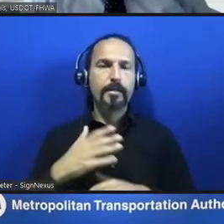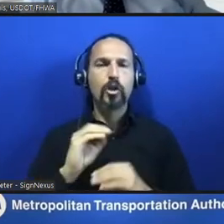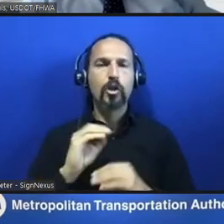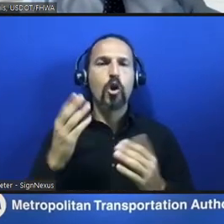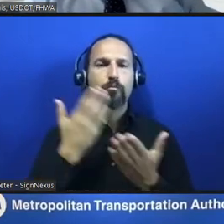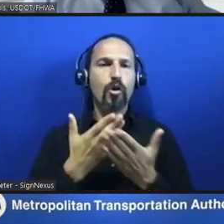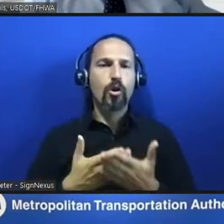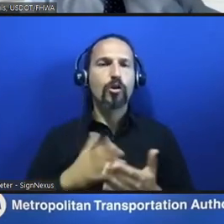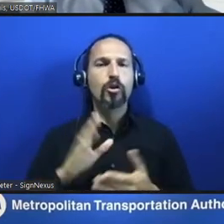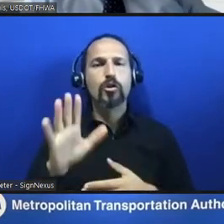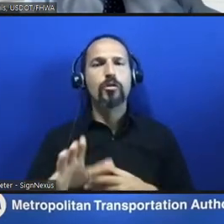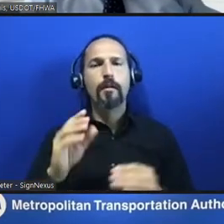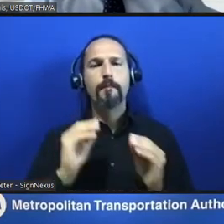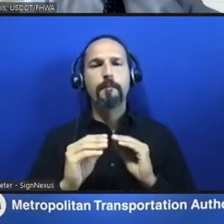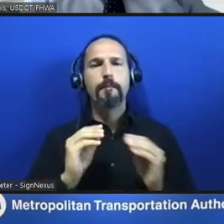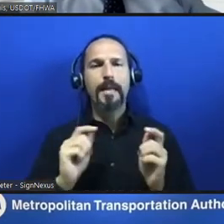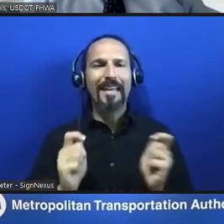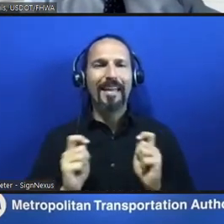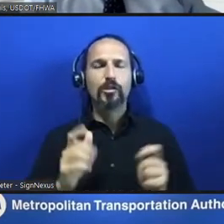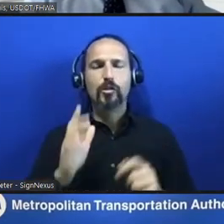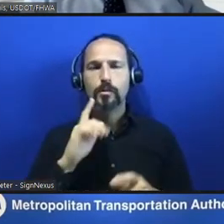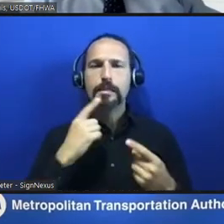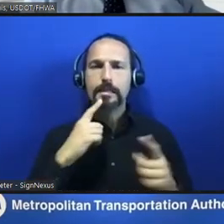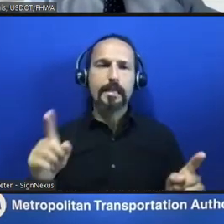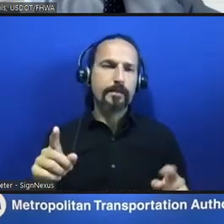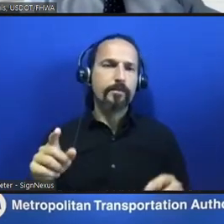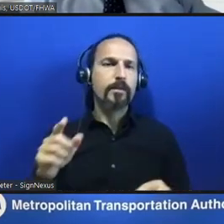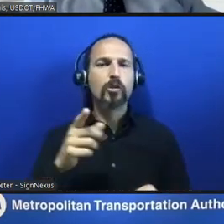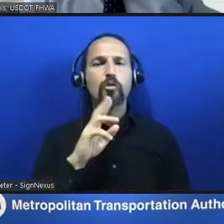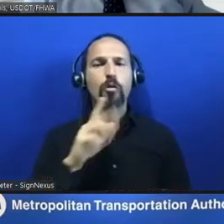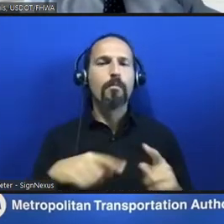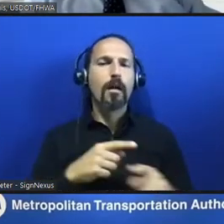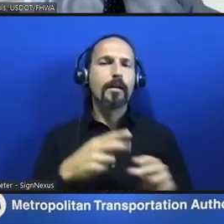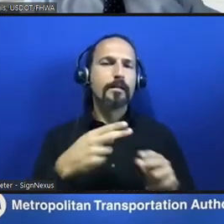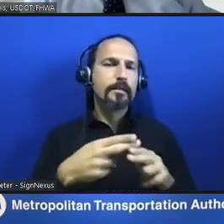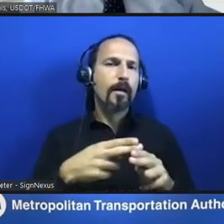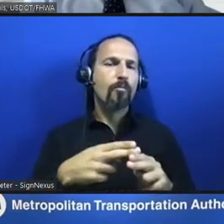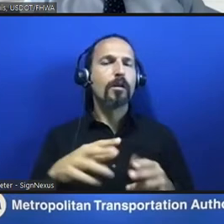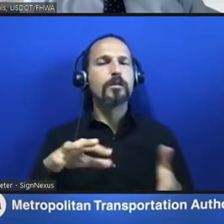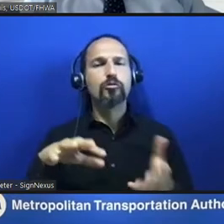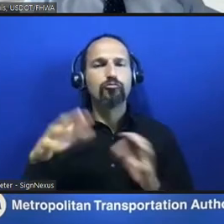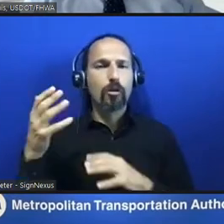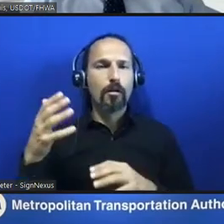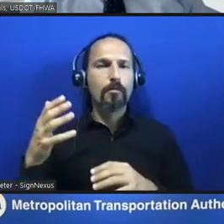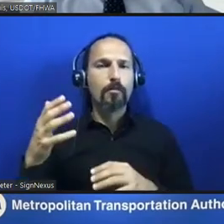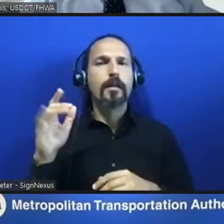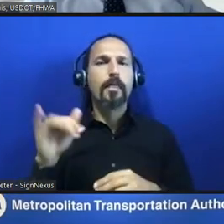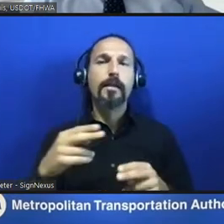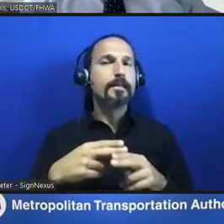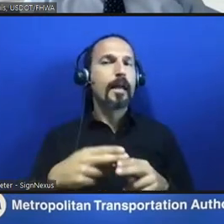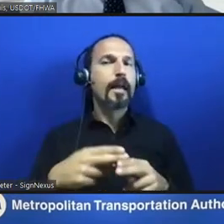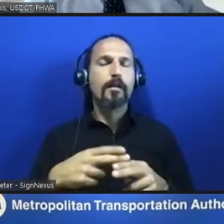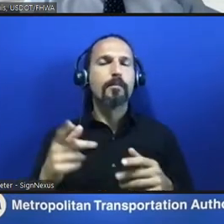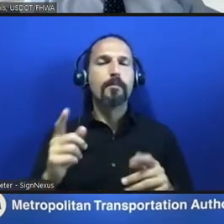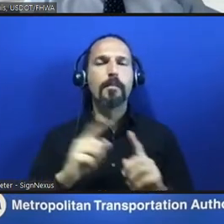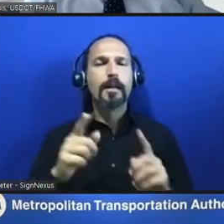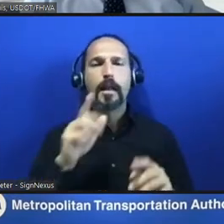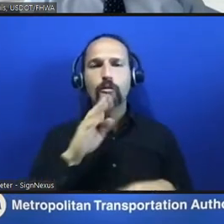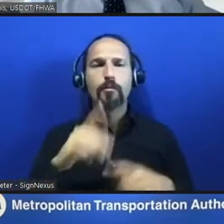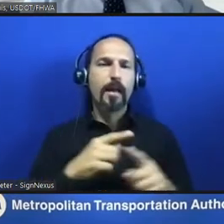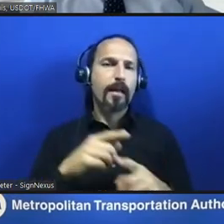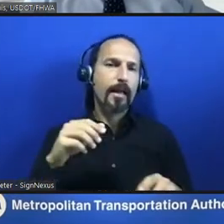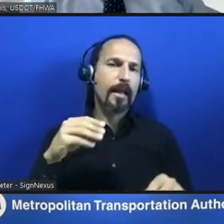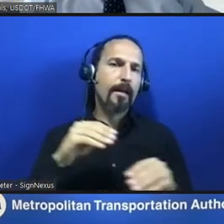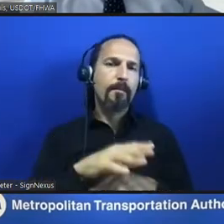proof that your mitigation will be success successful you discuss temporary disruptions temporary is relative you do not address the impact of